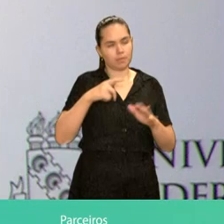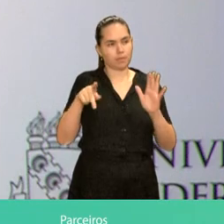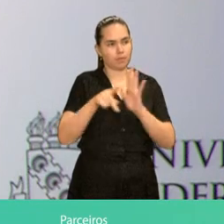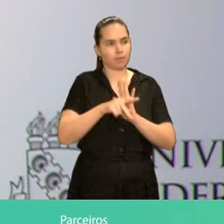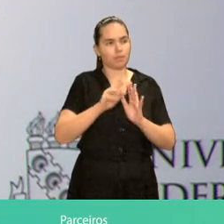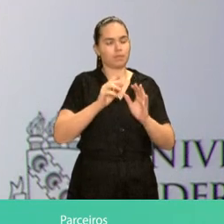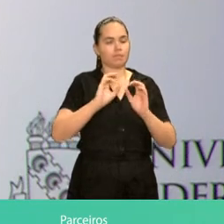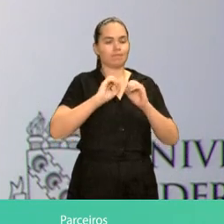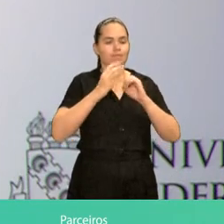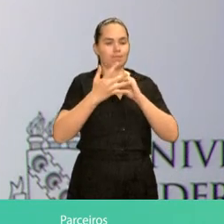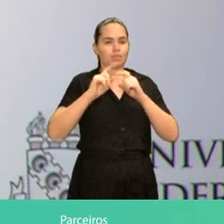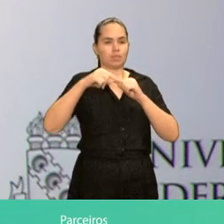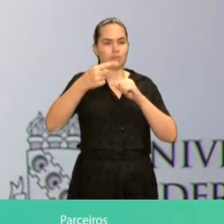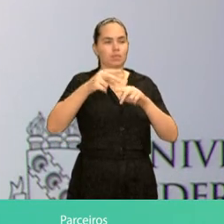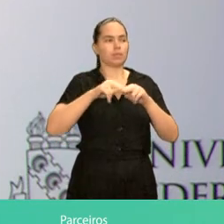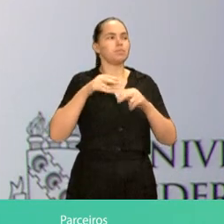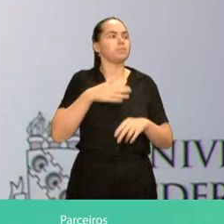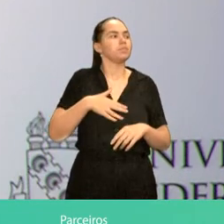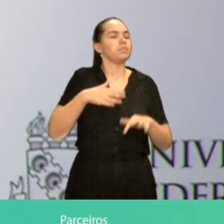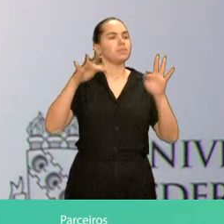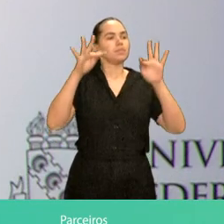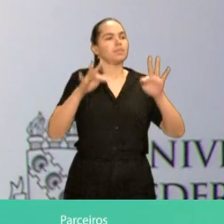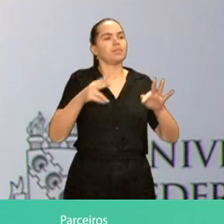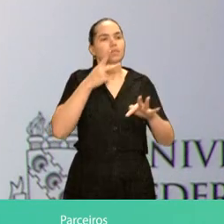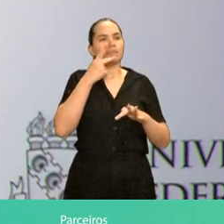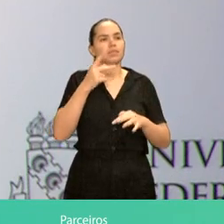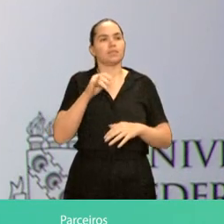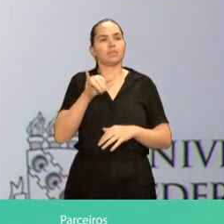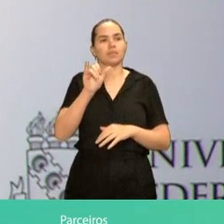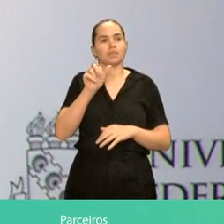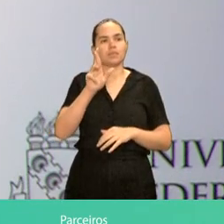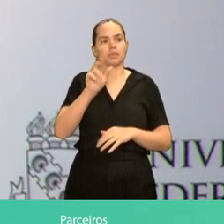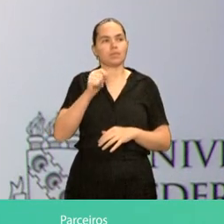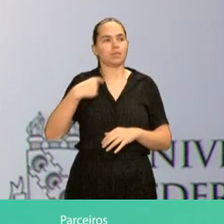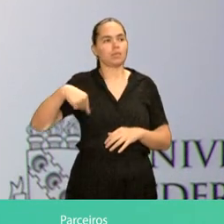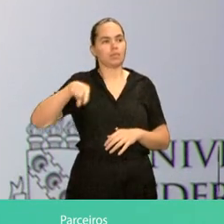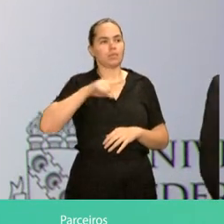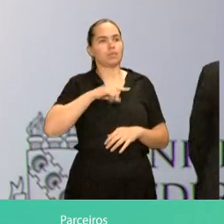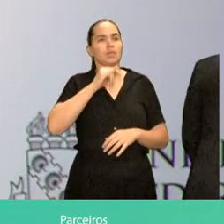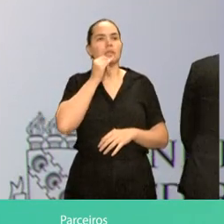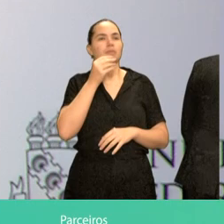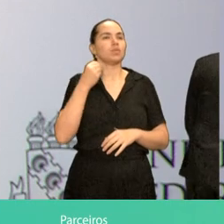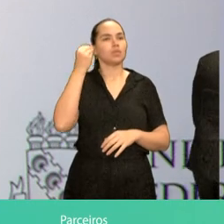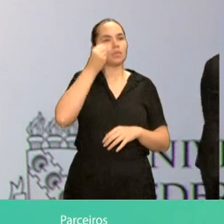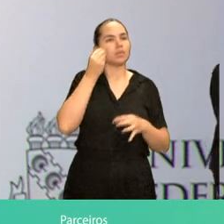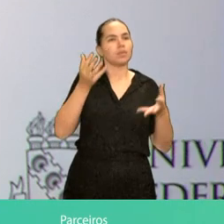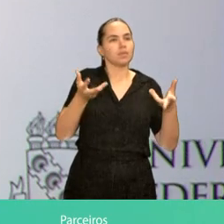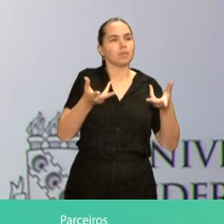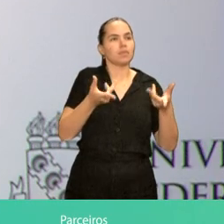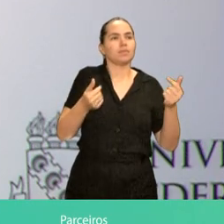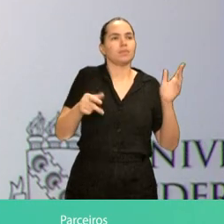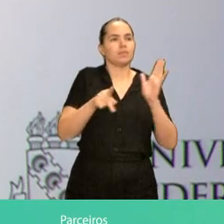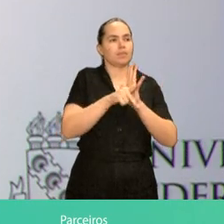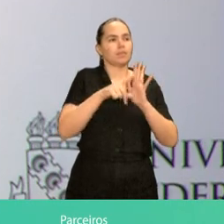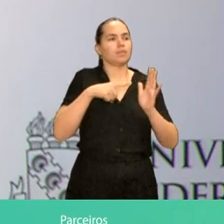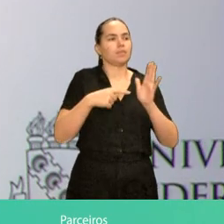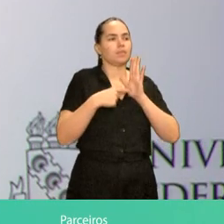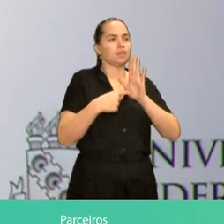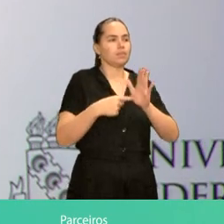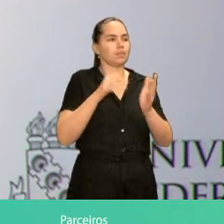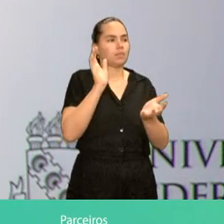in some online forums, and it's very nice to have this post-pandemic contact. And I talk on behalf of Yara